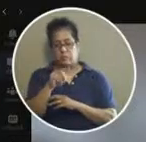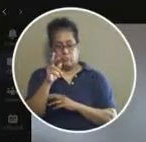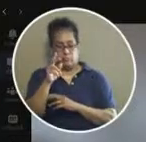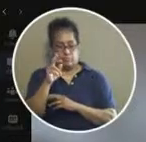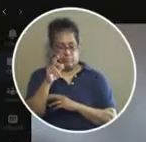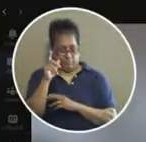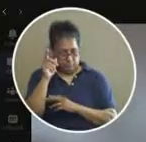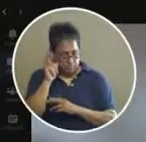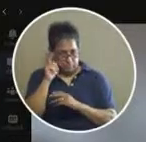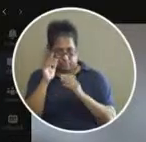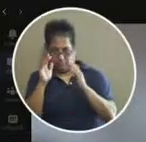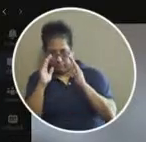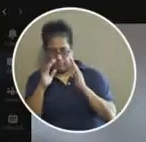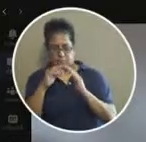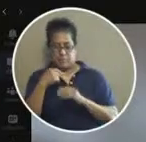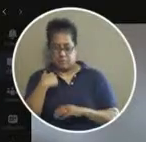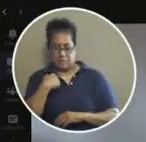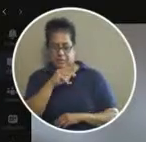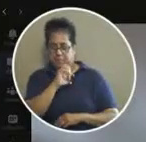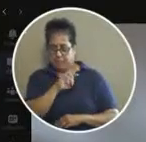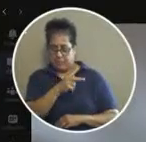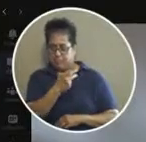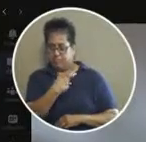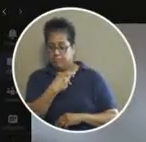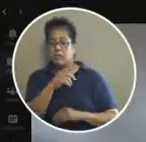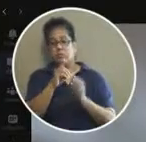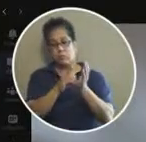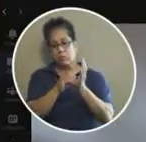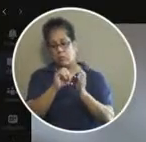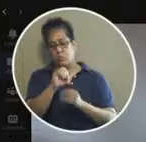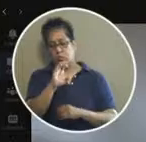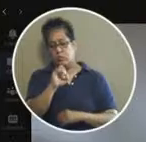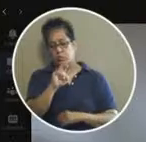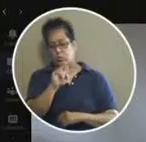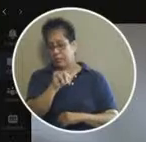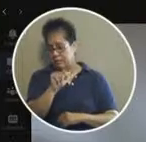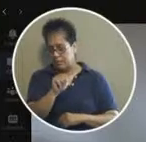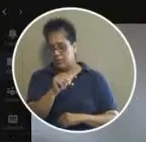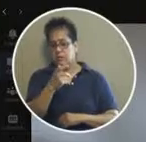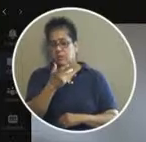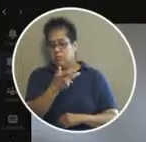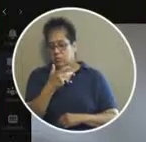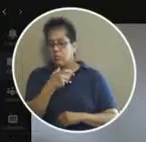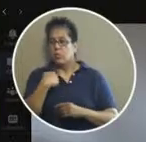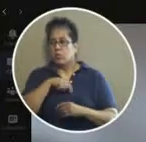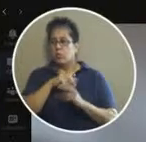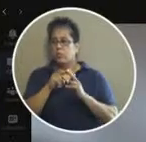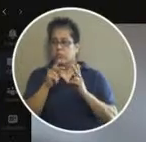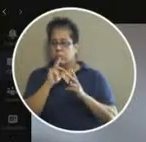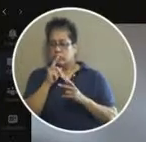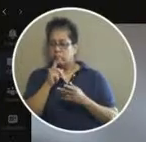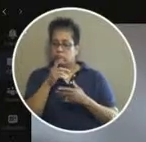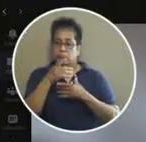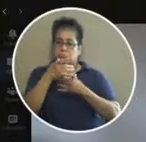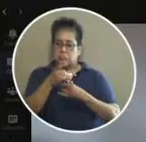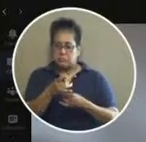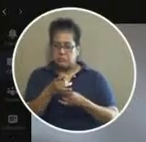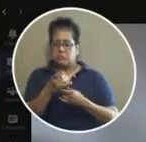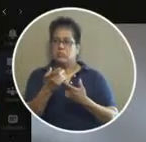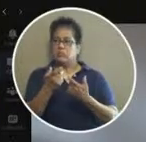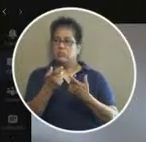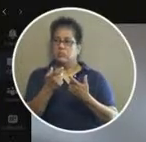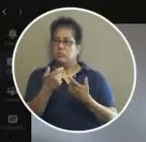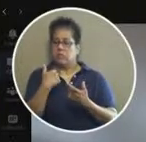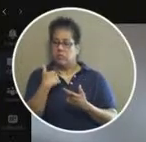listening to us, and then the mayor, myself, and Dr. Ocaranza. We're very, very interested in coming